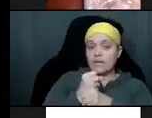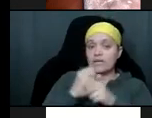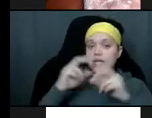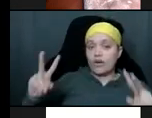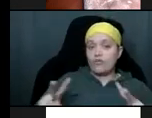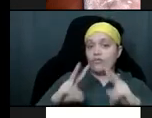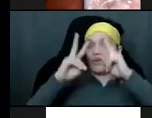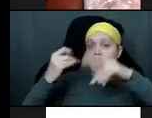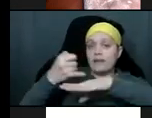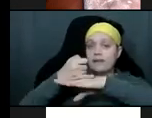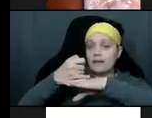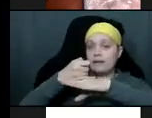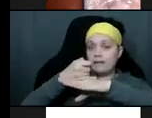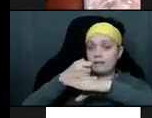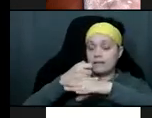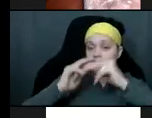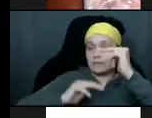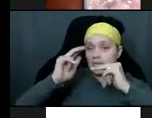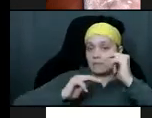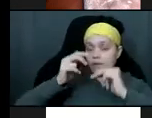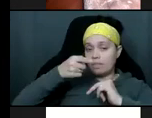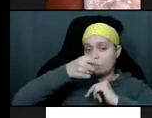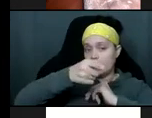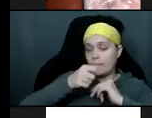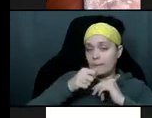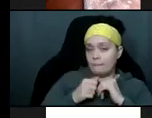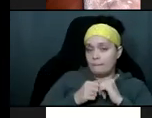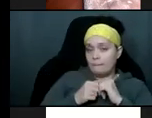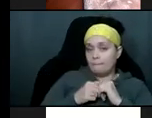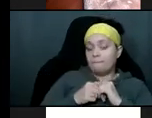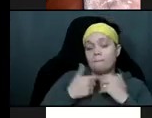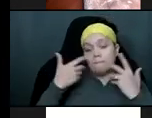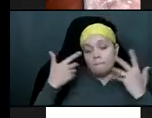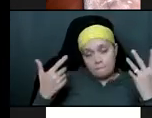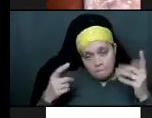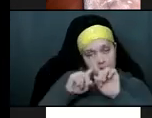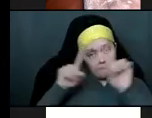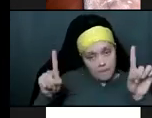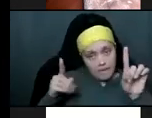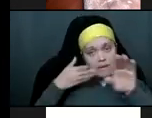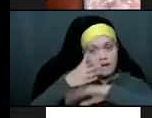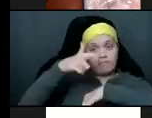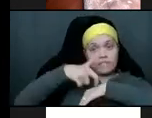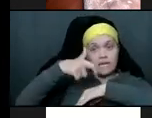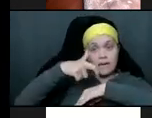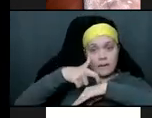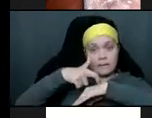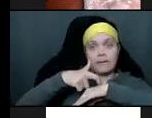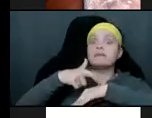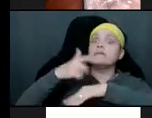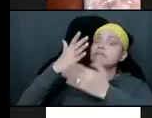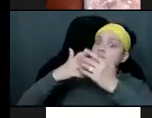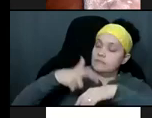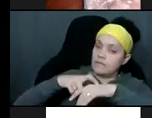volcanic island being built up there. However, after a while, and a while is